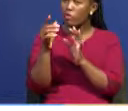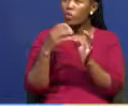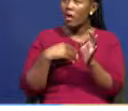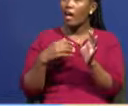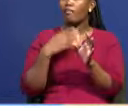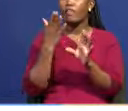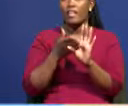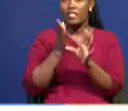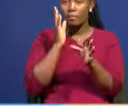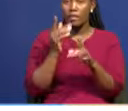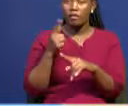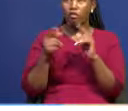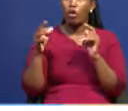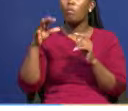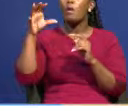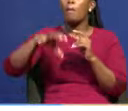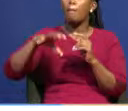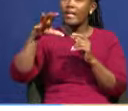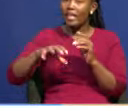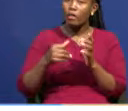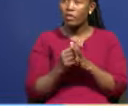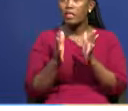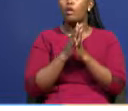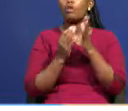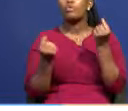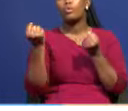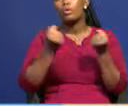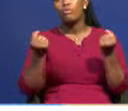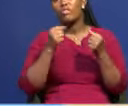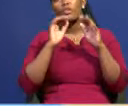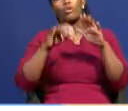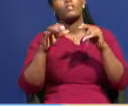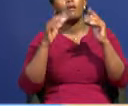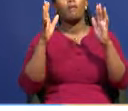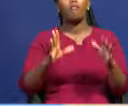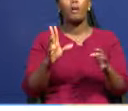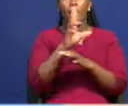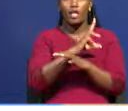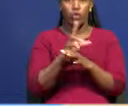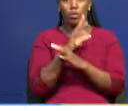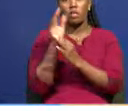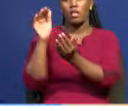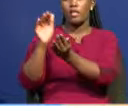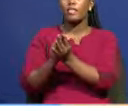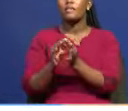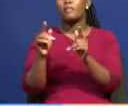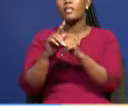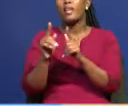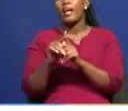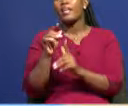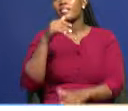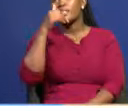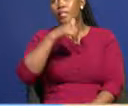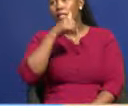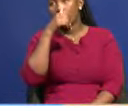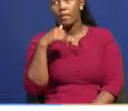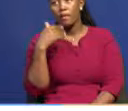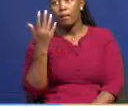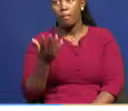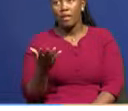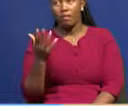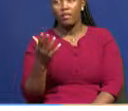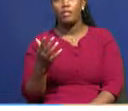which are the PSVs and these vehicles that farmers operate from, and we keep it as a private one. I'm not attacking people who have cars, but we keep